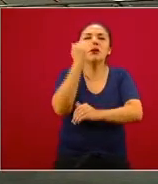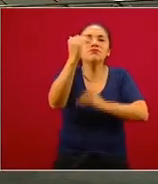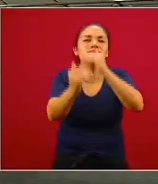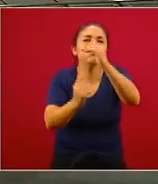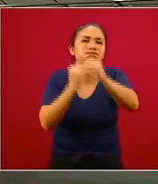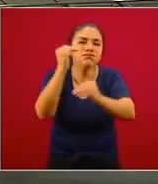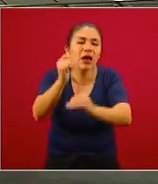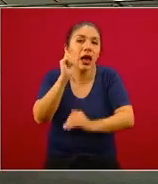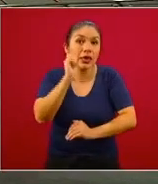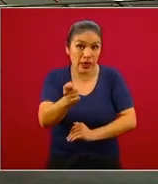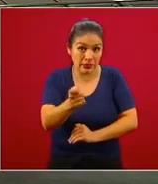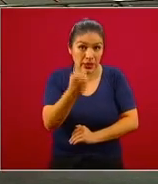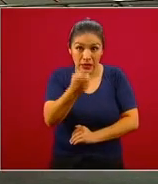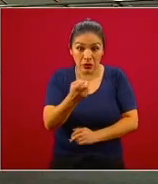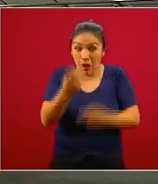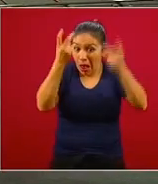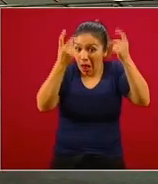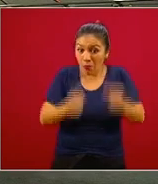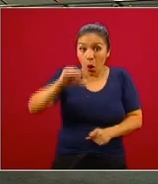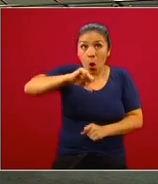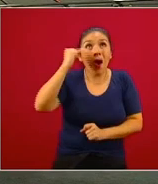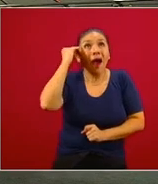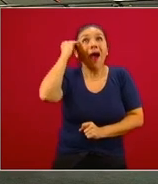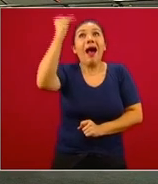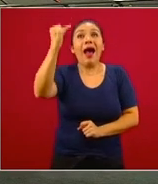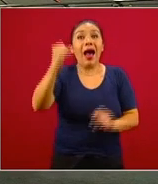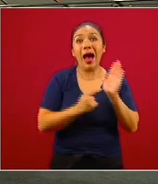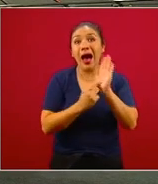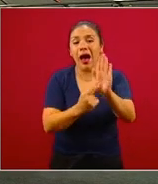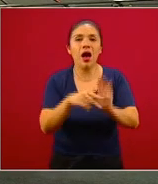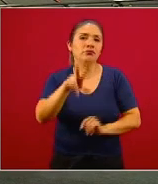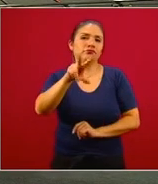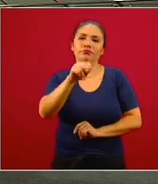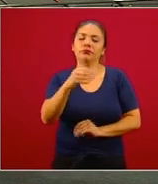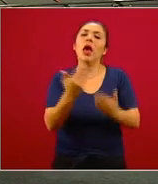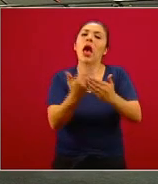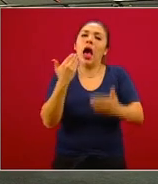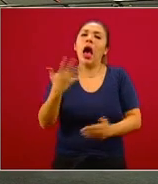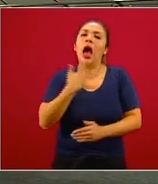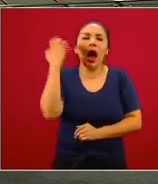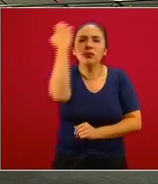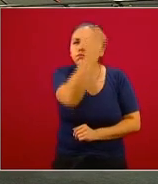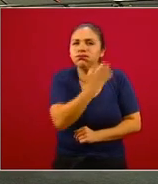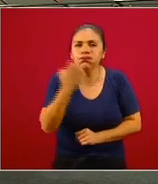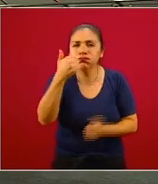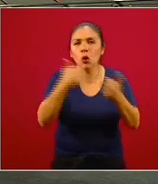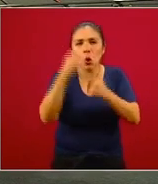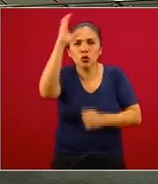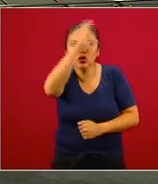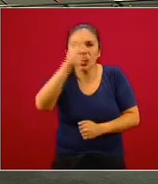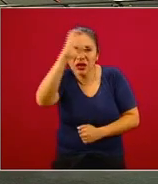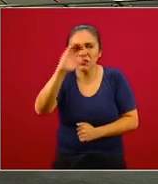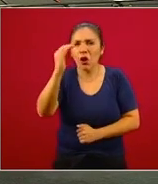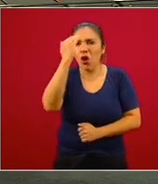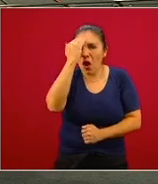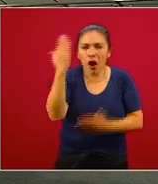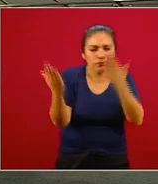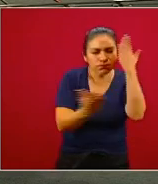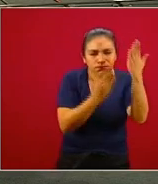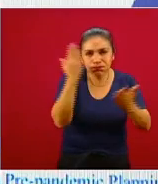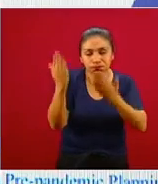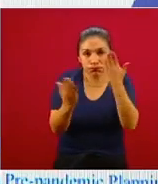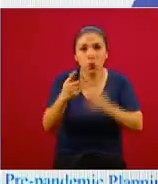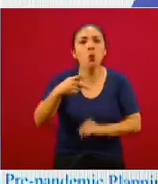times that the overall strategy doesn't change. The overall strategy is a comprehensive